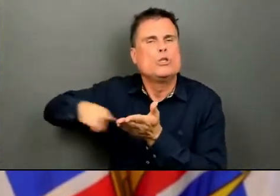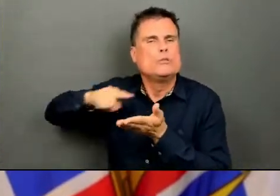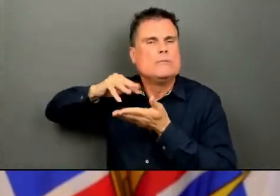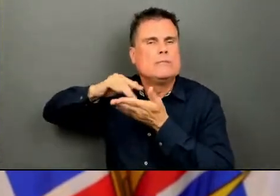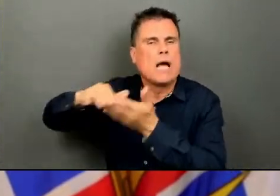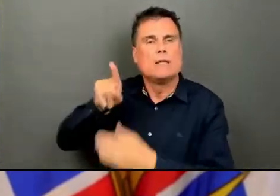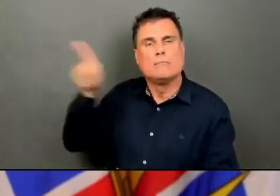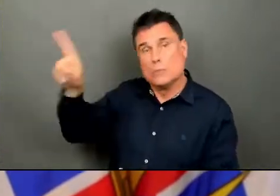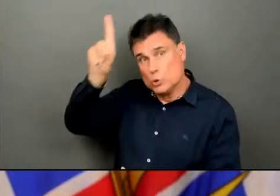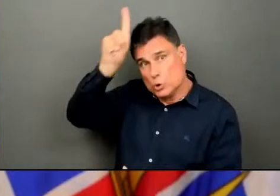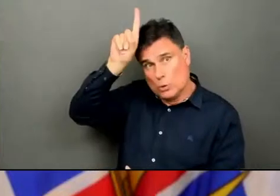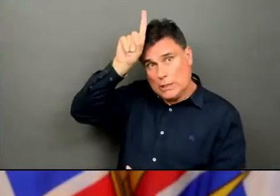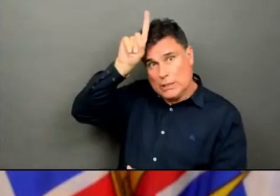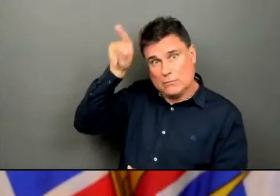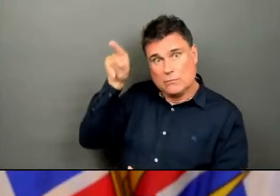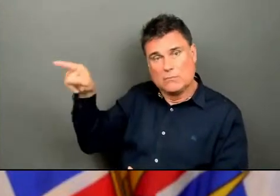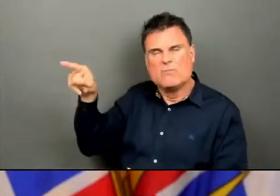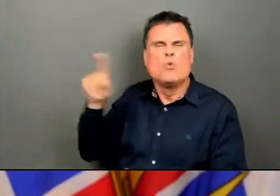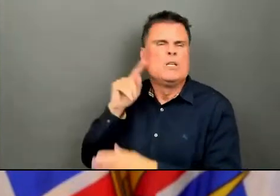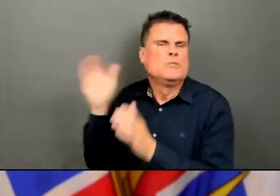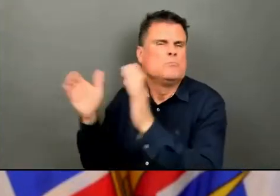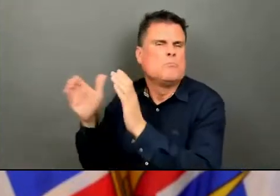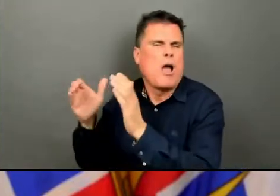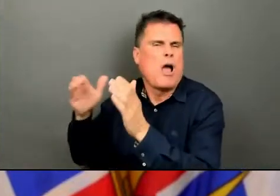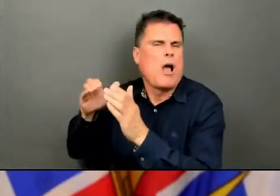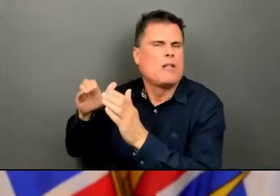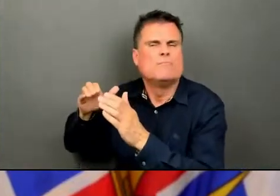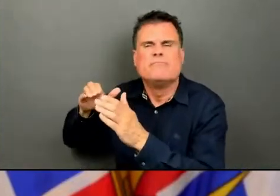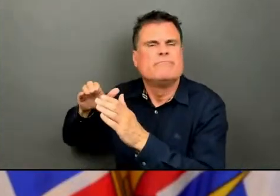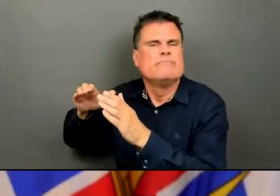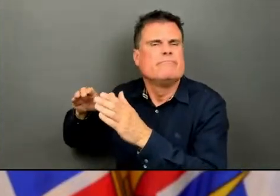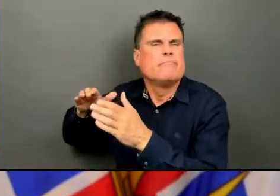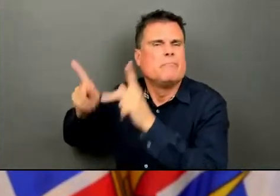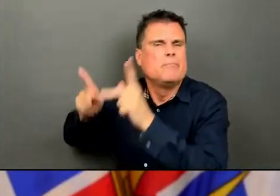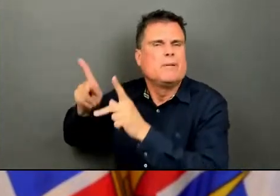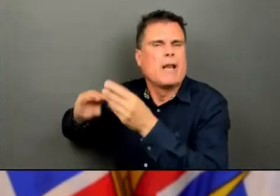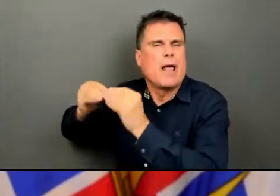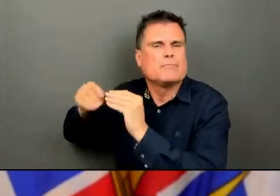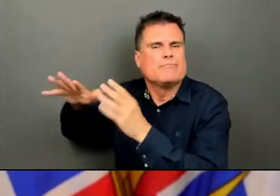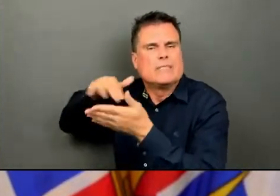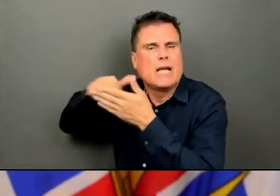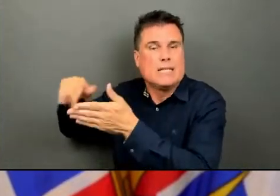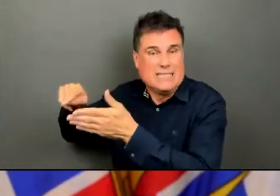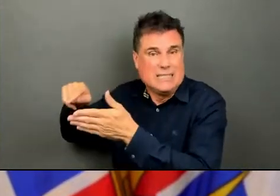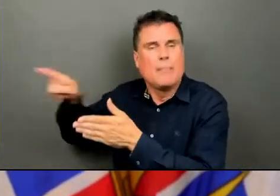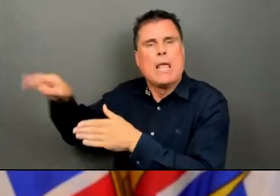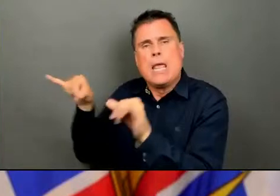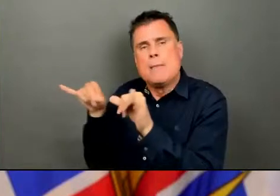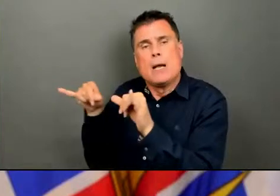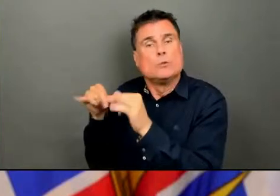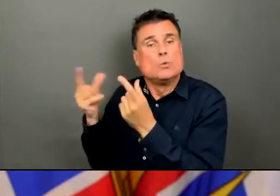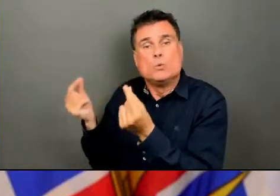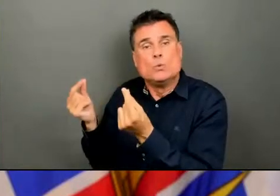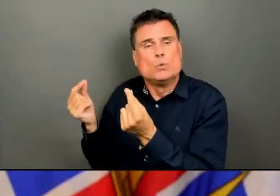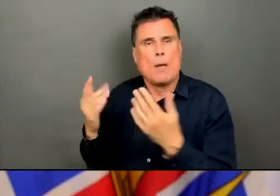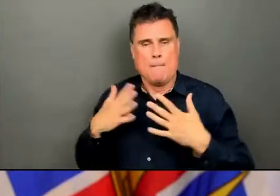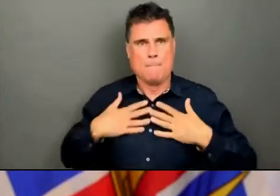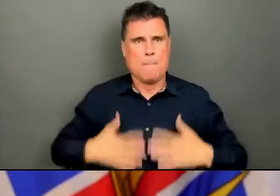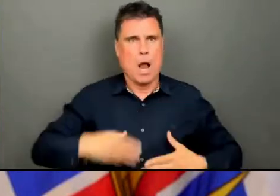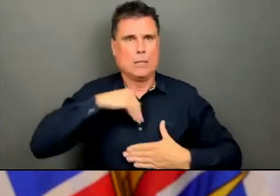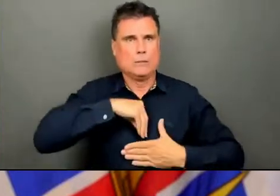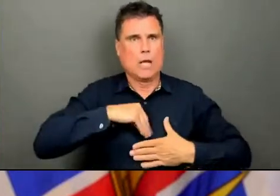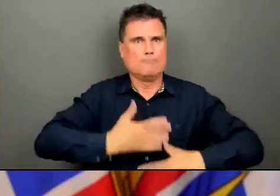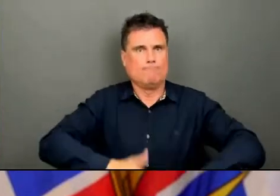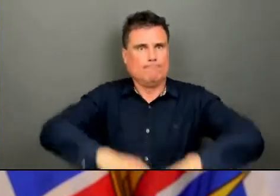with a small number of people. And what it is based on is measuring of the immune system response, and it showed that people who had